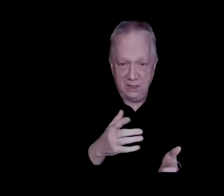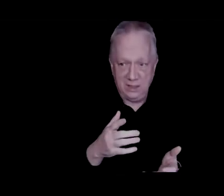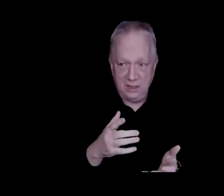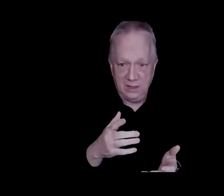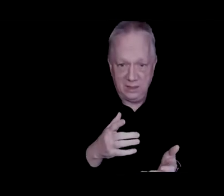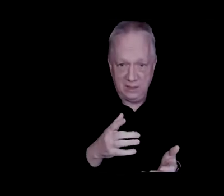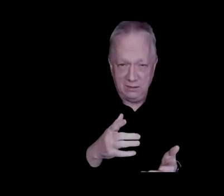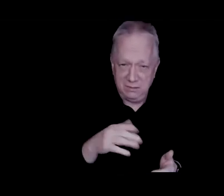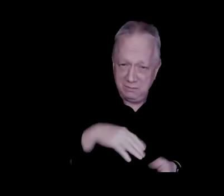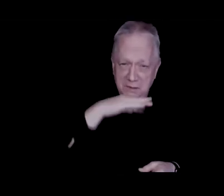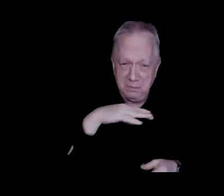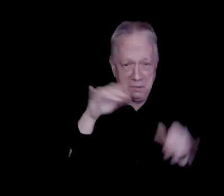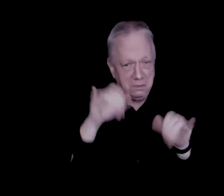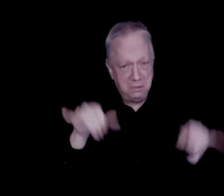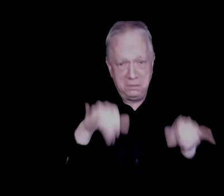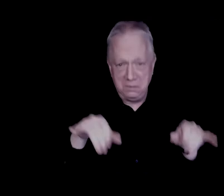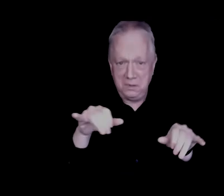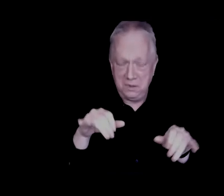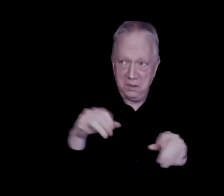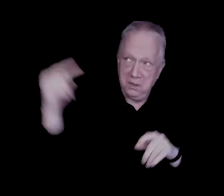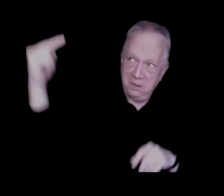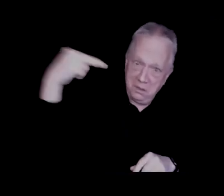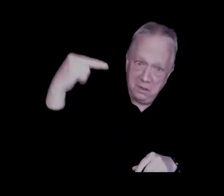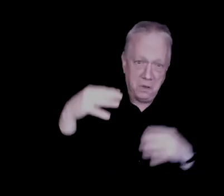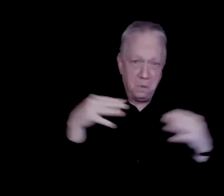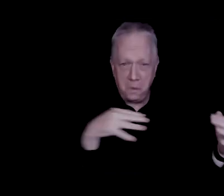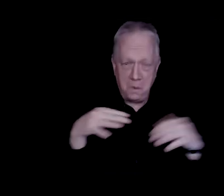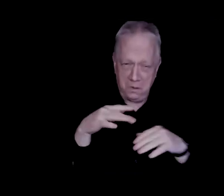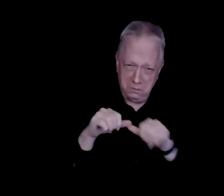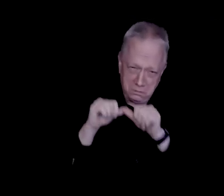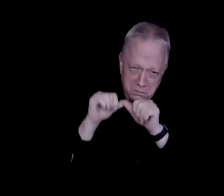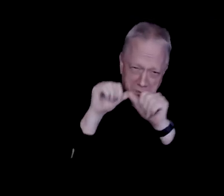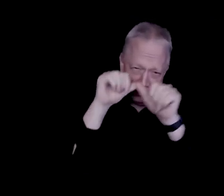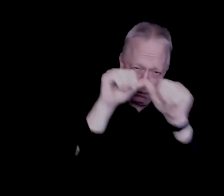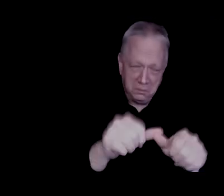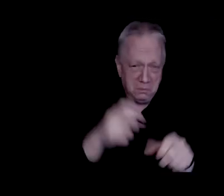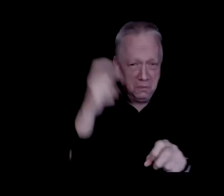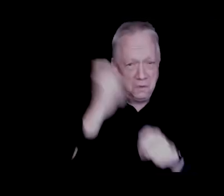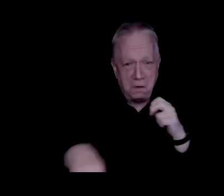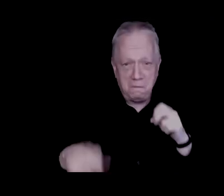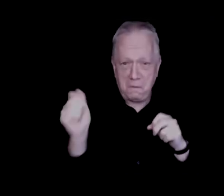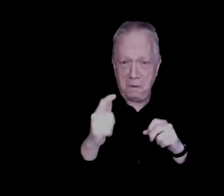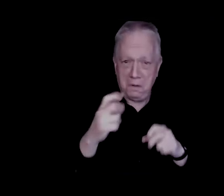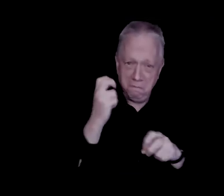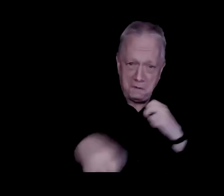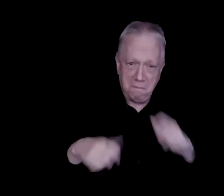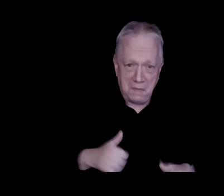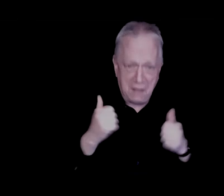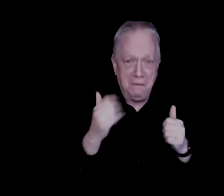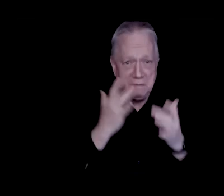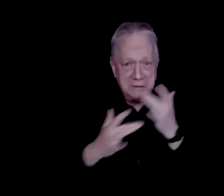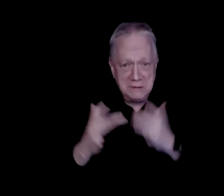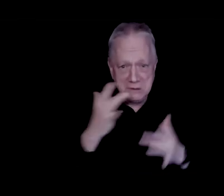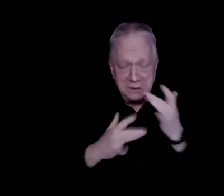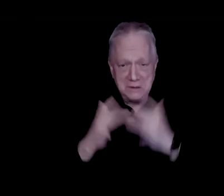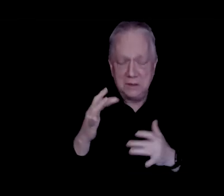they're really fed up of this situation. They're fed up of the war. You see, it's so difficult. They all have difficult life,